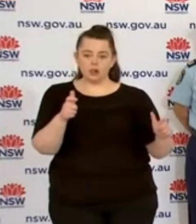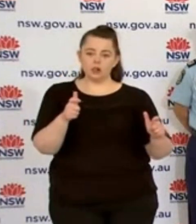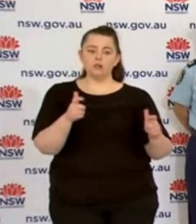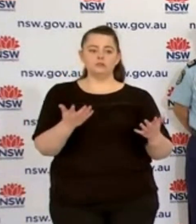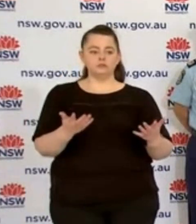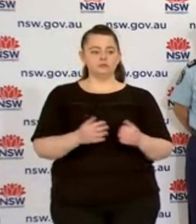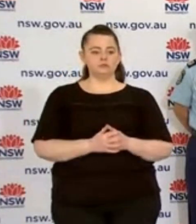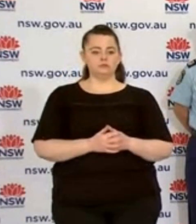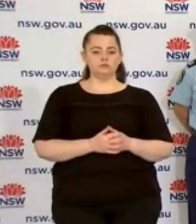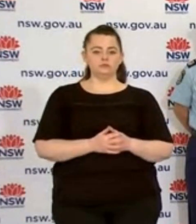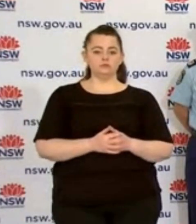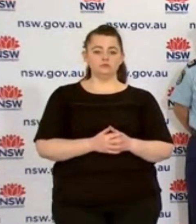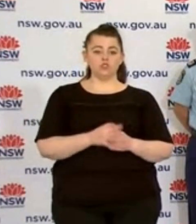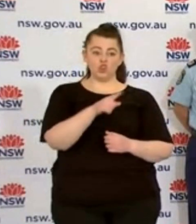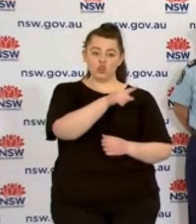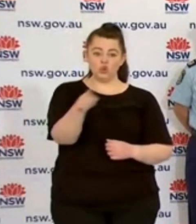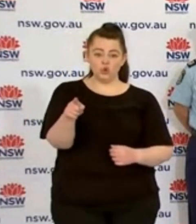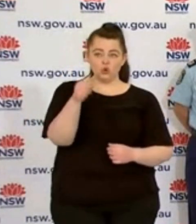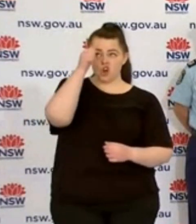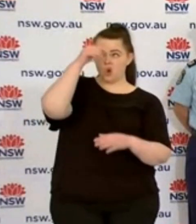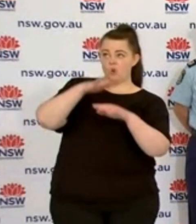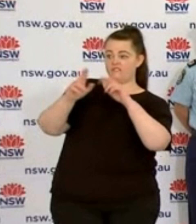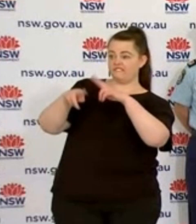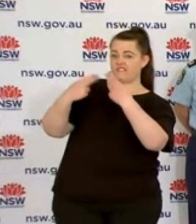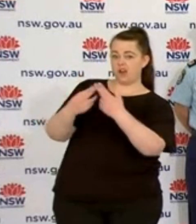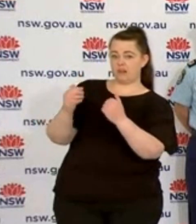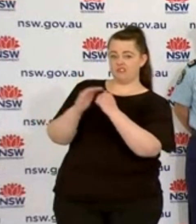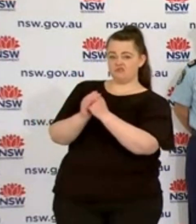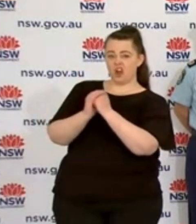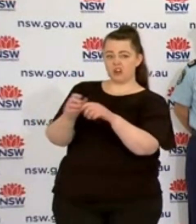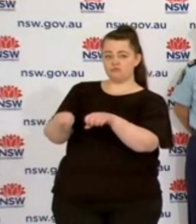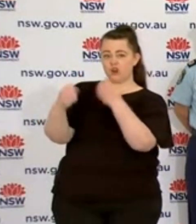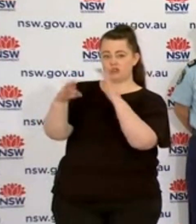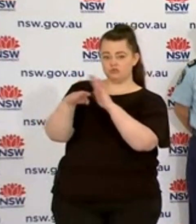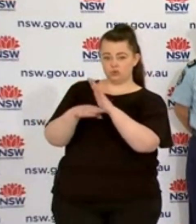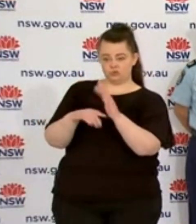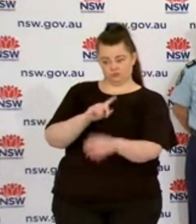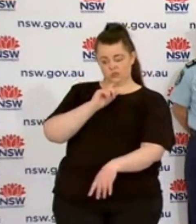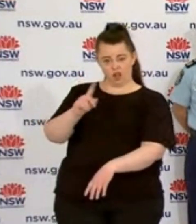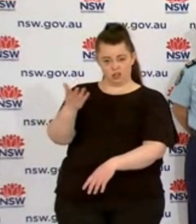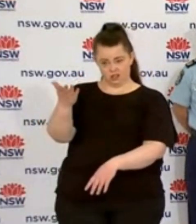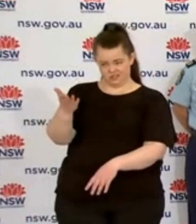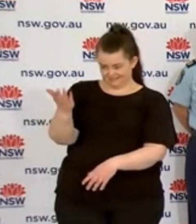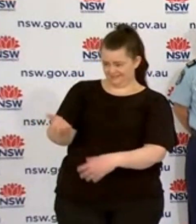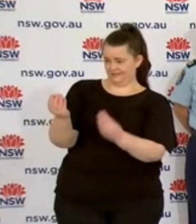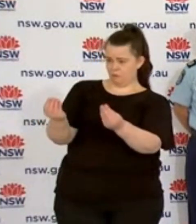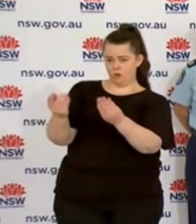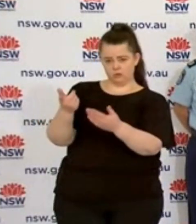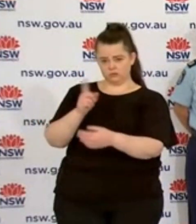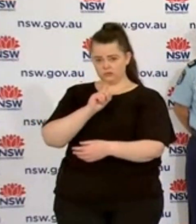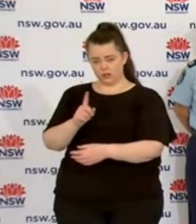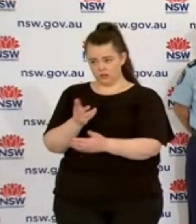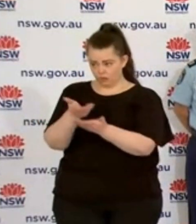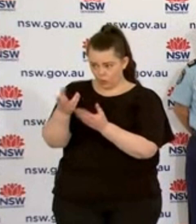know that extended family members or friends are doing the wrong thing, call them out. And pleasingly, as Deputy Commissioner Willing reminds us, as Deputy